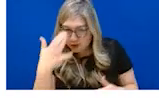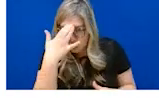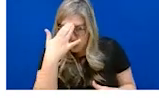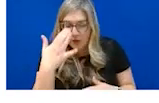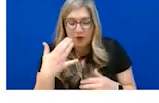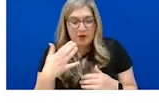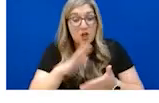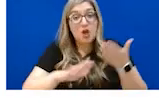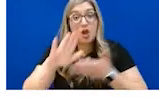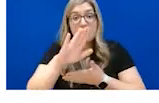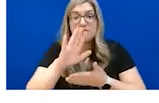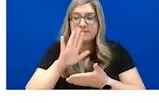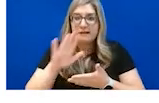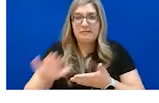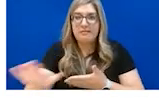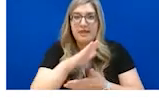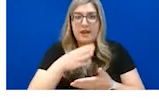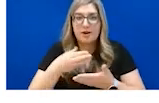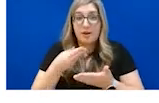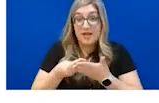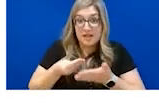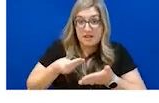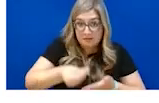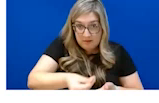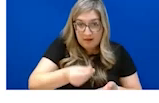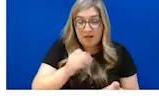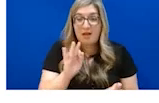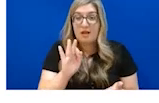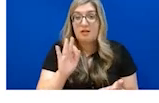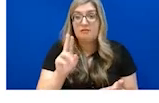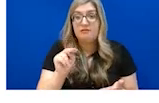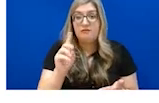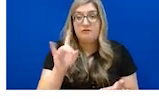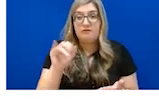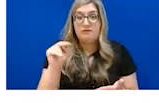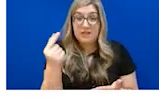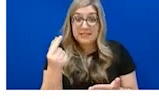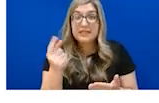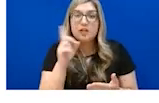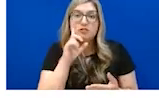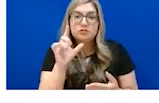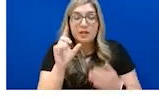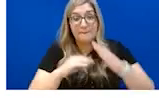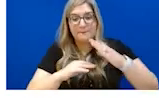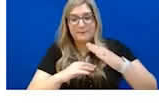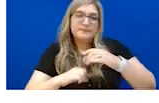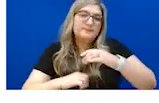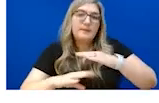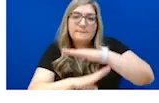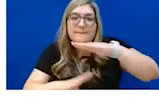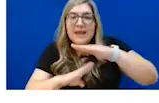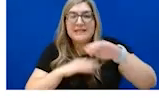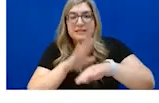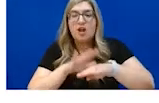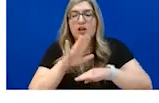students. So I hope that answered the question. This is also intended to be an exchange. It should be